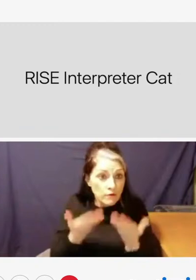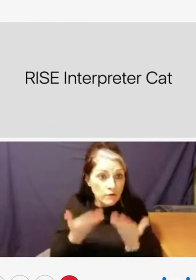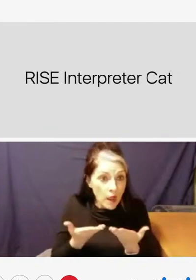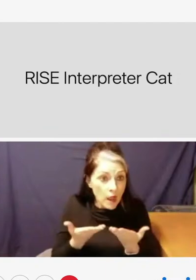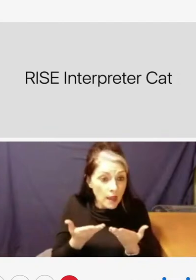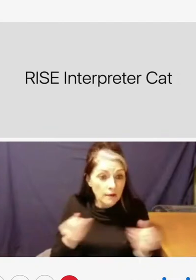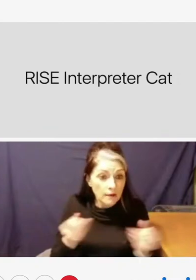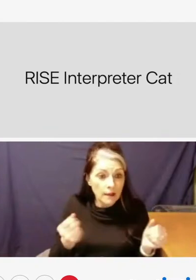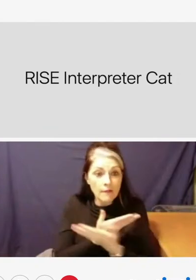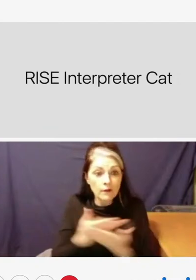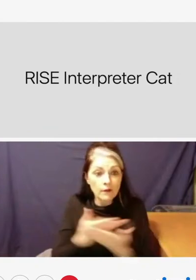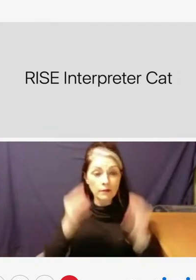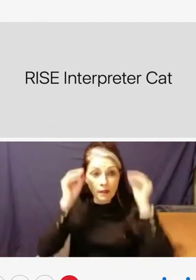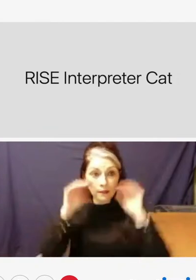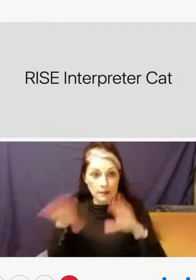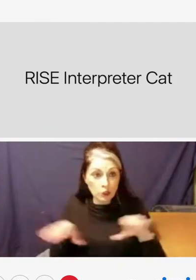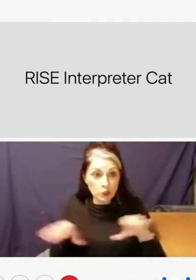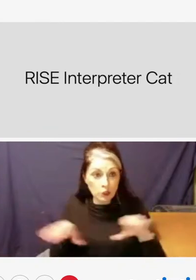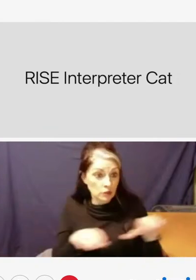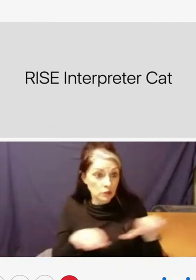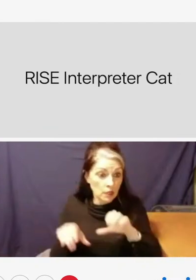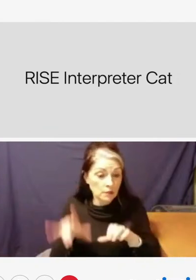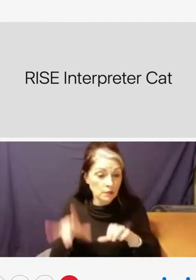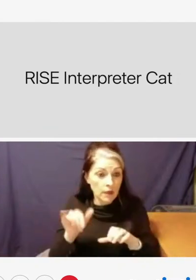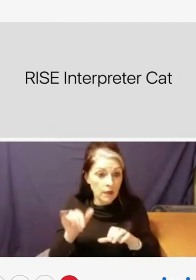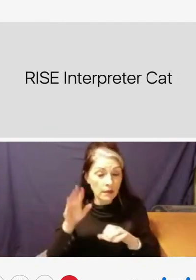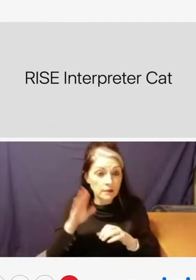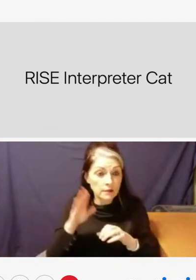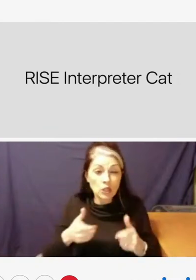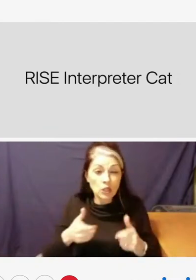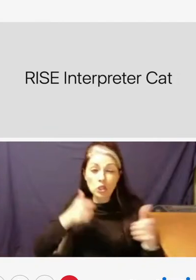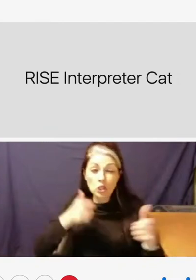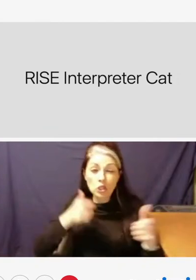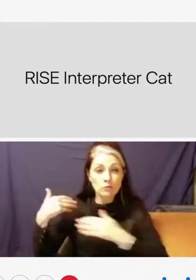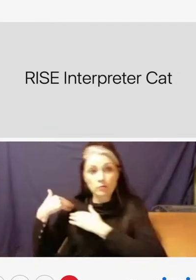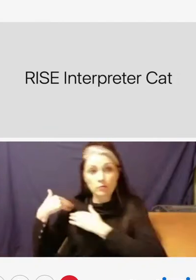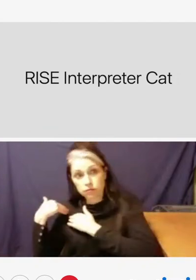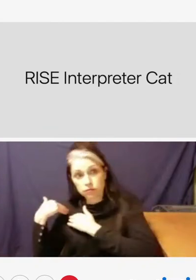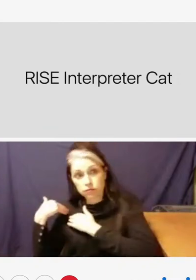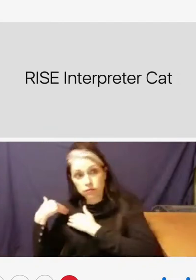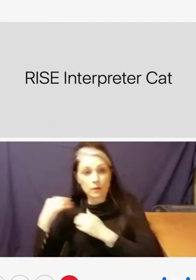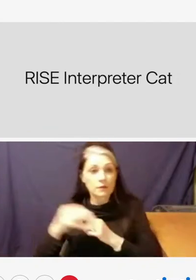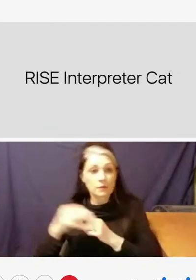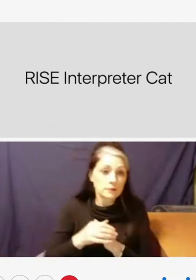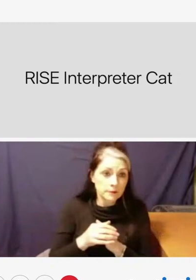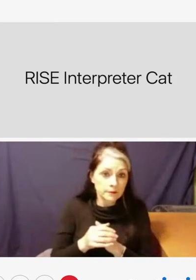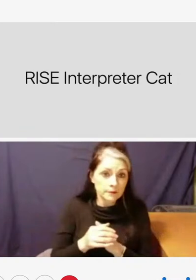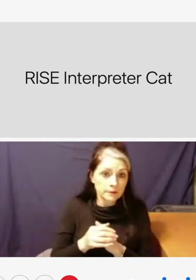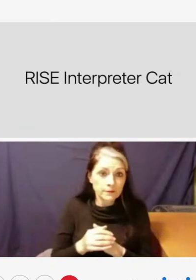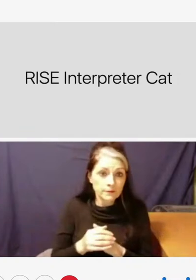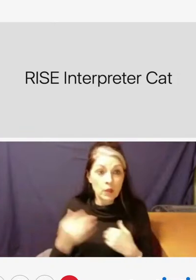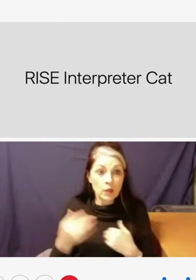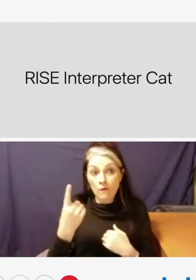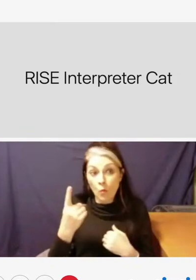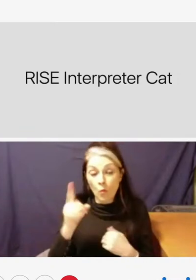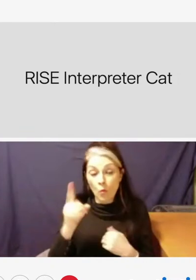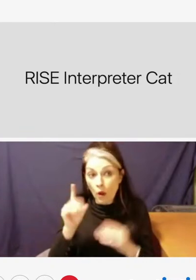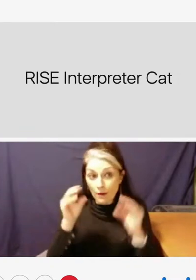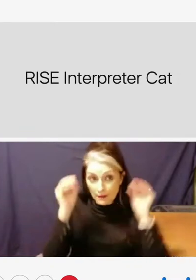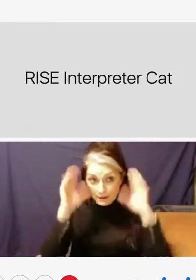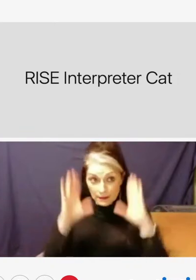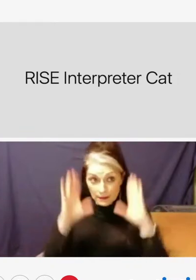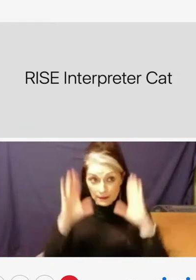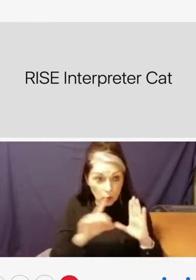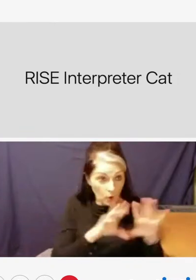is uh a huge responsibility uh and uh so you have one teacher in one classroom you have teacher in another classroom